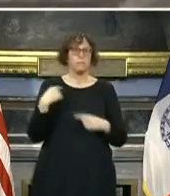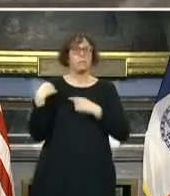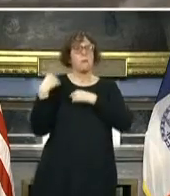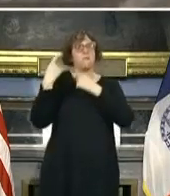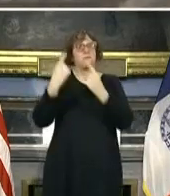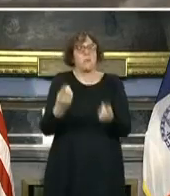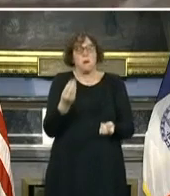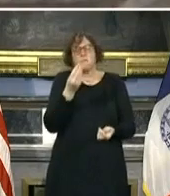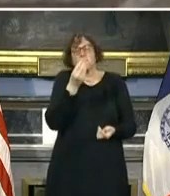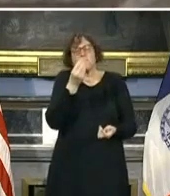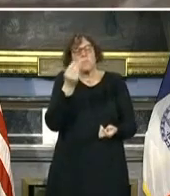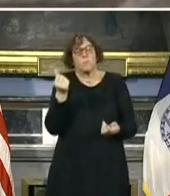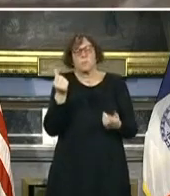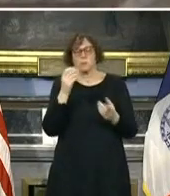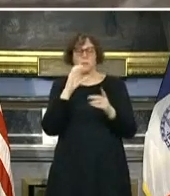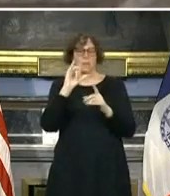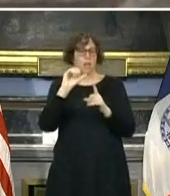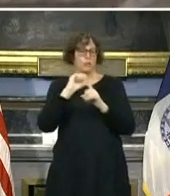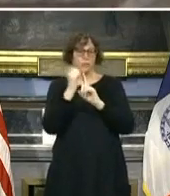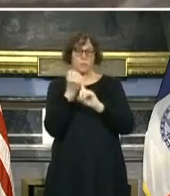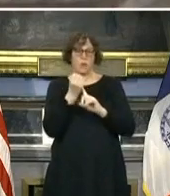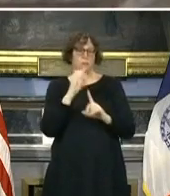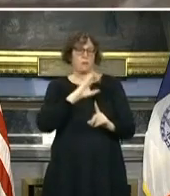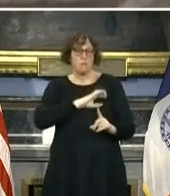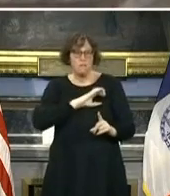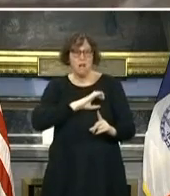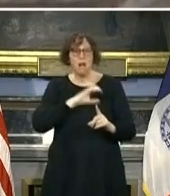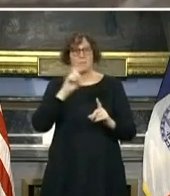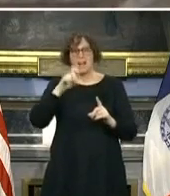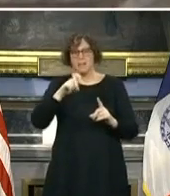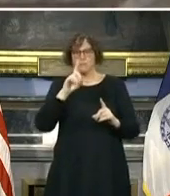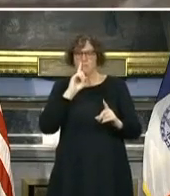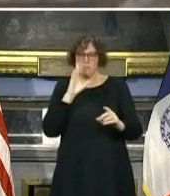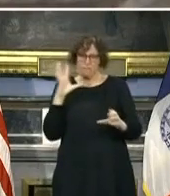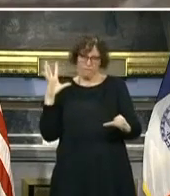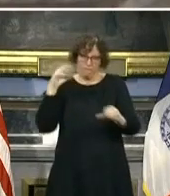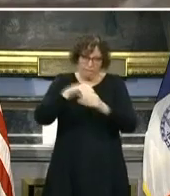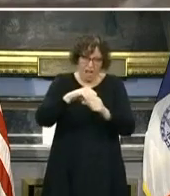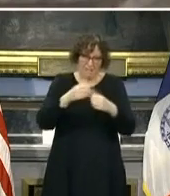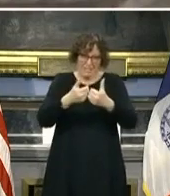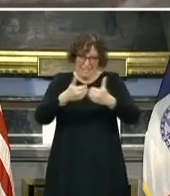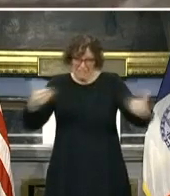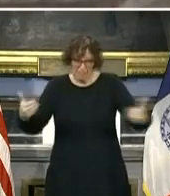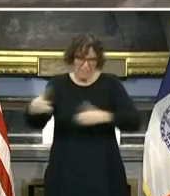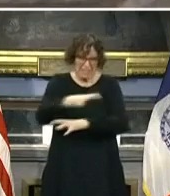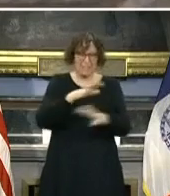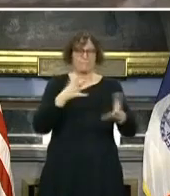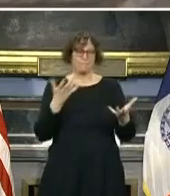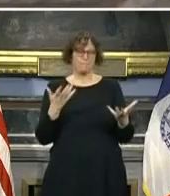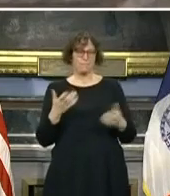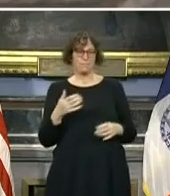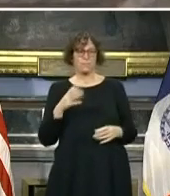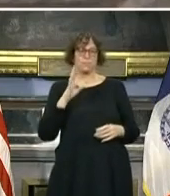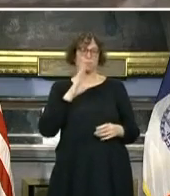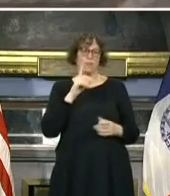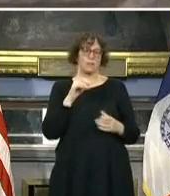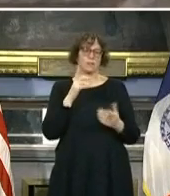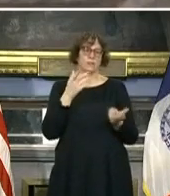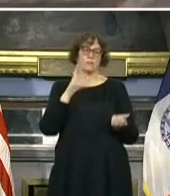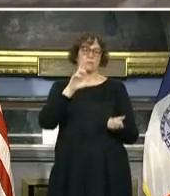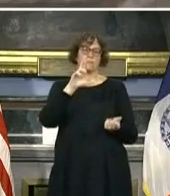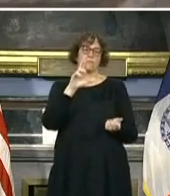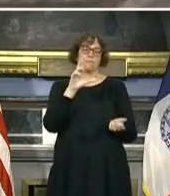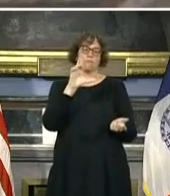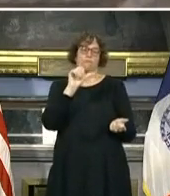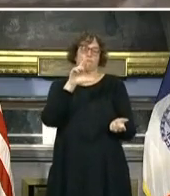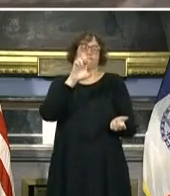intervene more than a warning. There's only been a small number of situations even where there's been a fine. A couple of examples have come